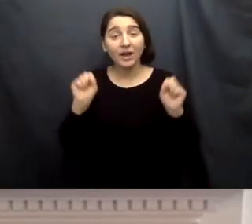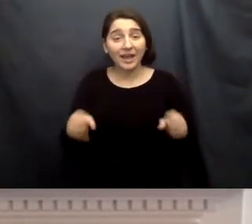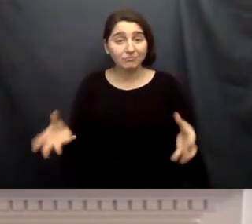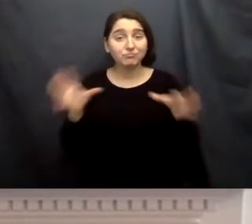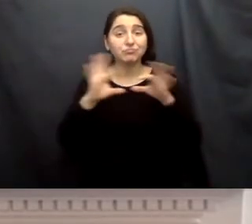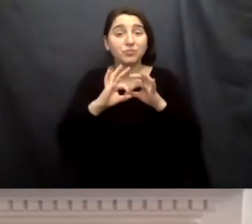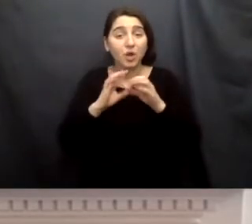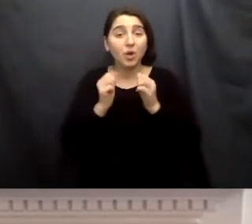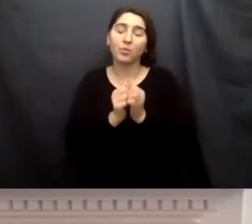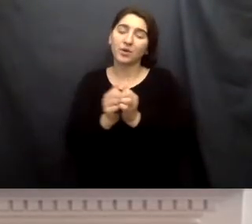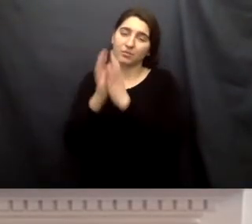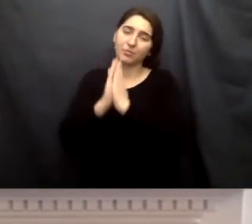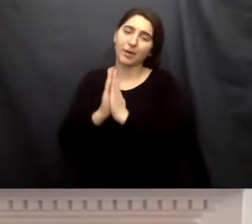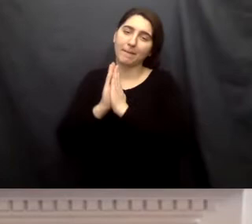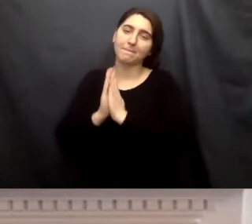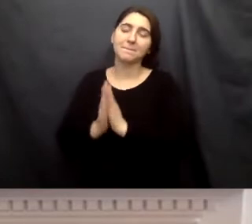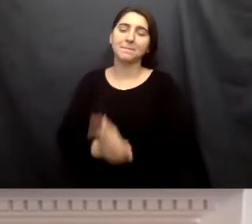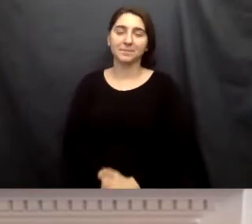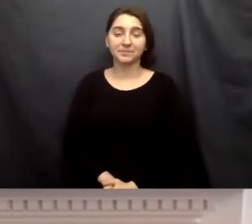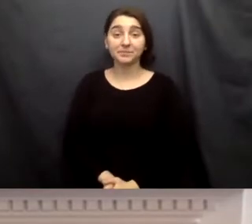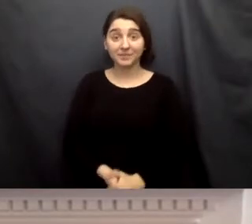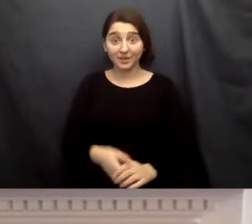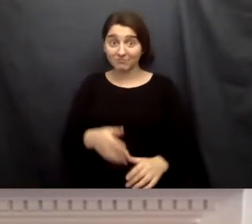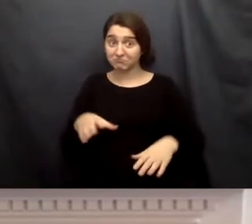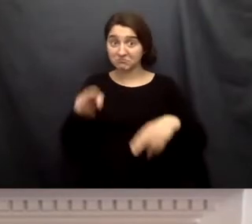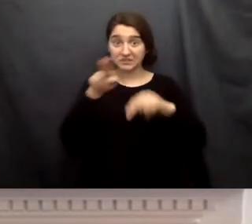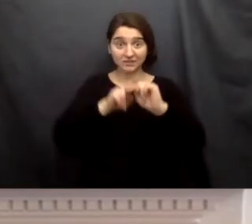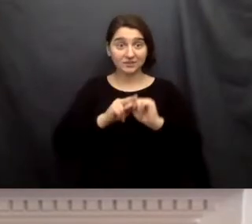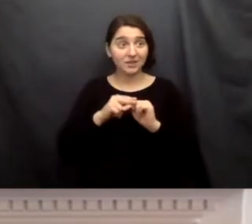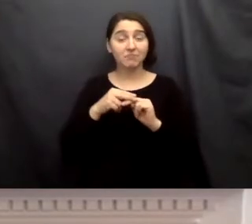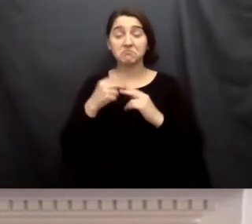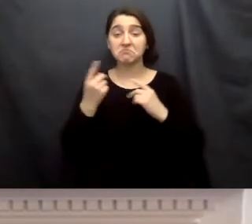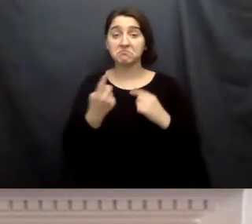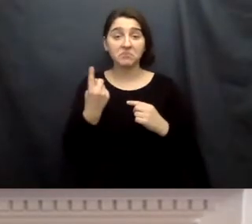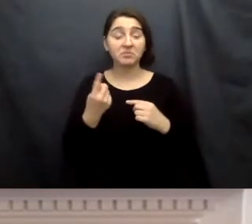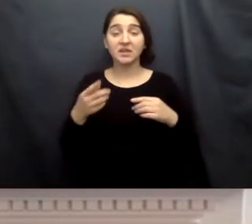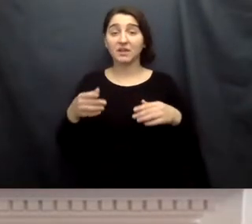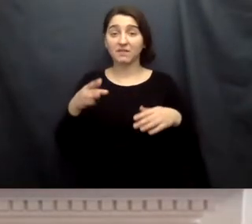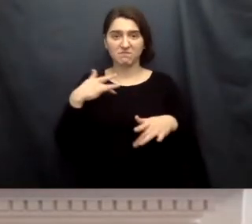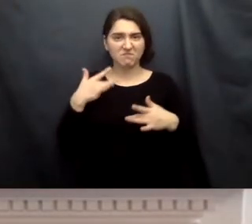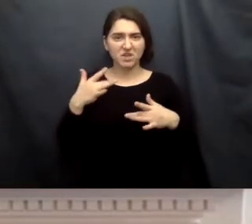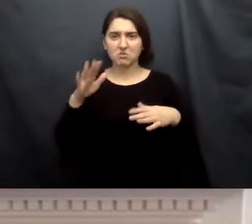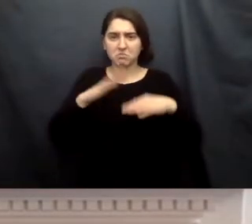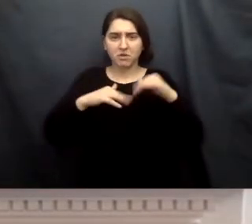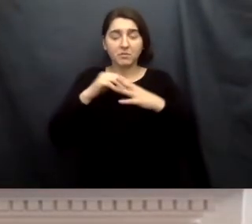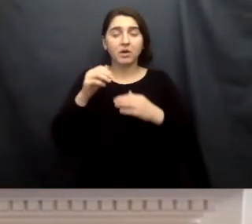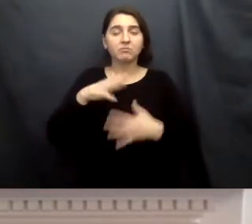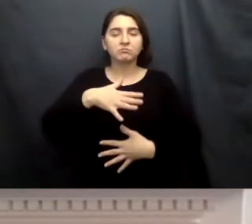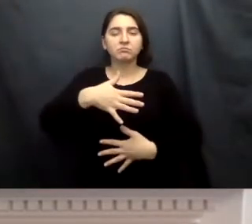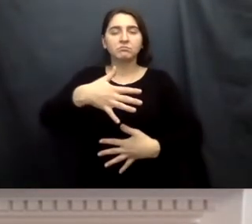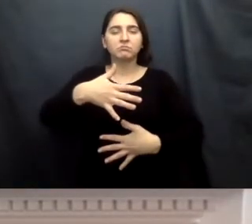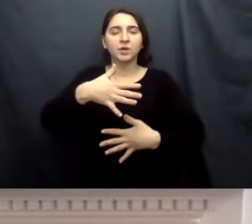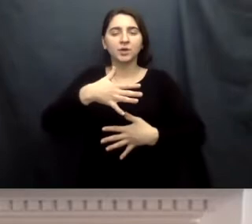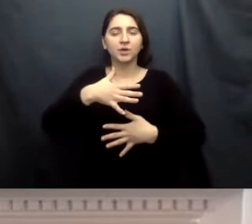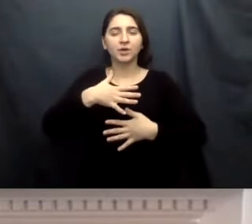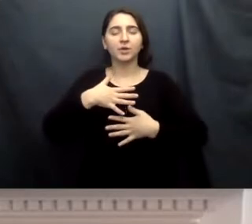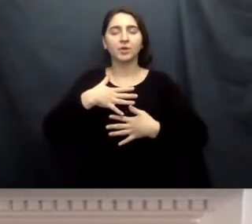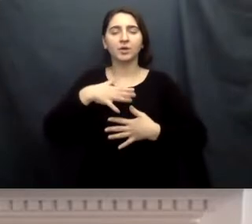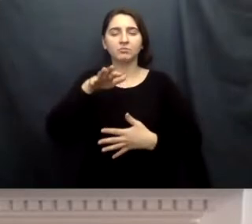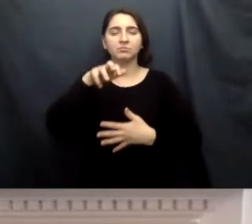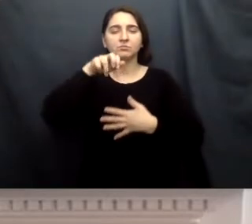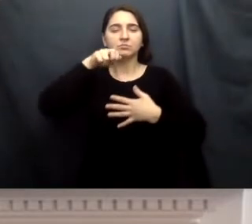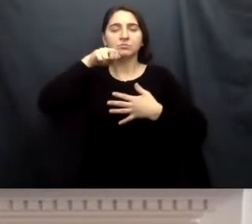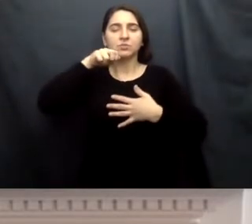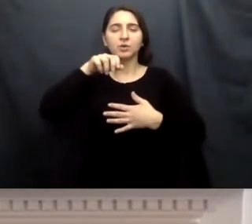Prepare yourselves now to join together in a word of prayer. Make yourself comfortable. Take a few breaths.